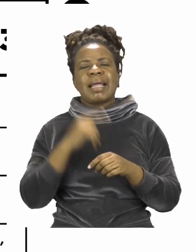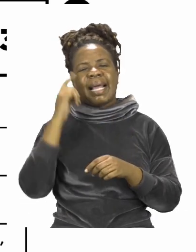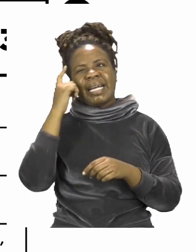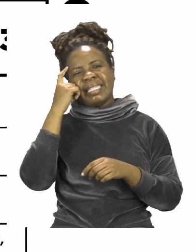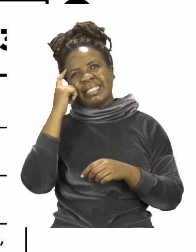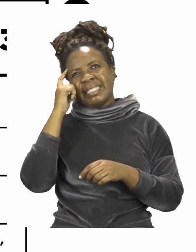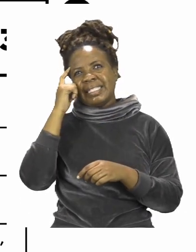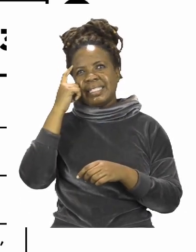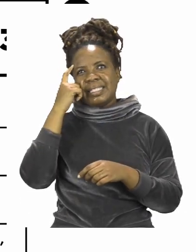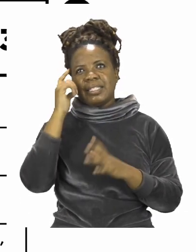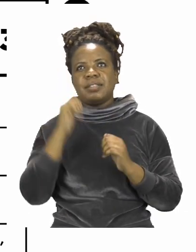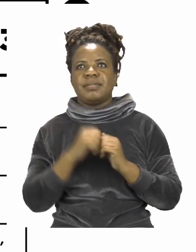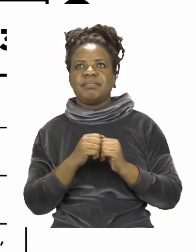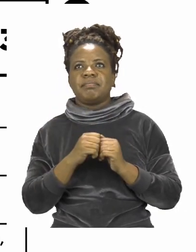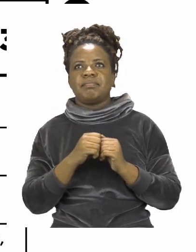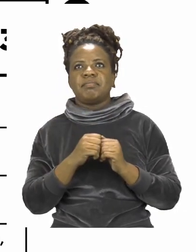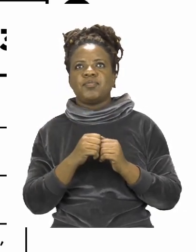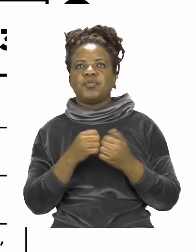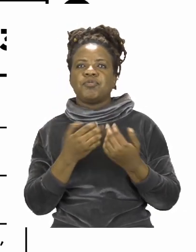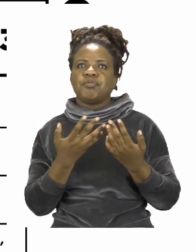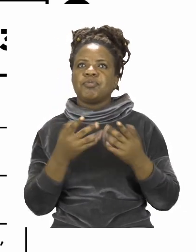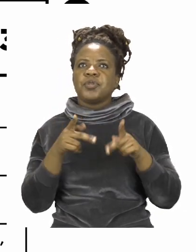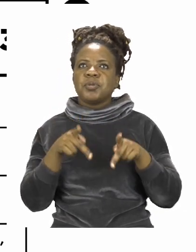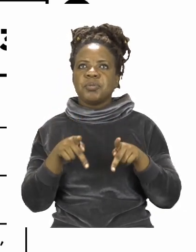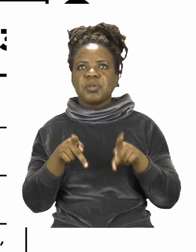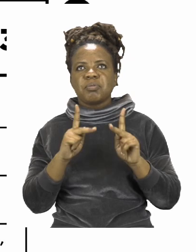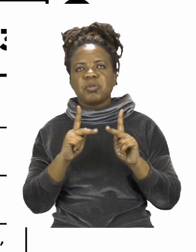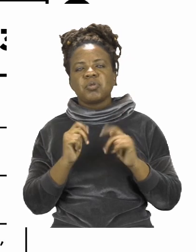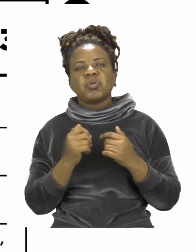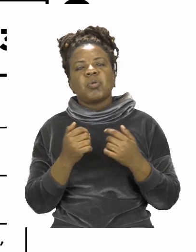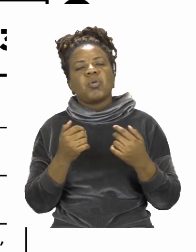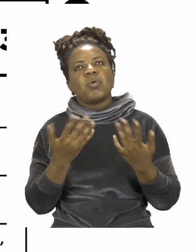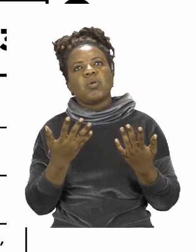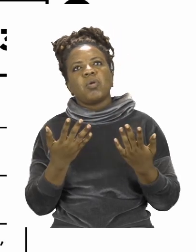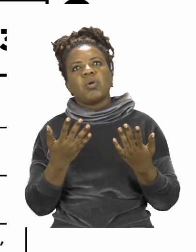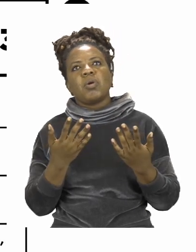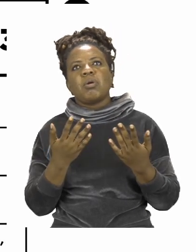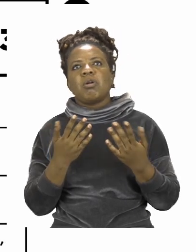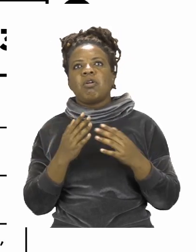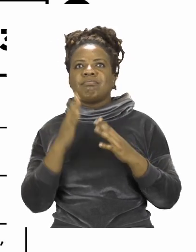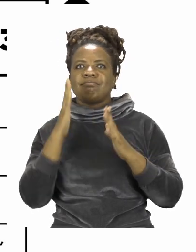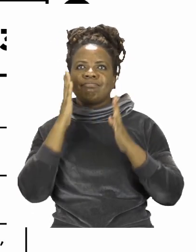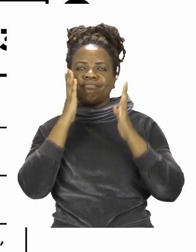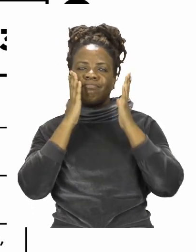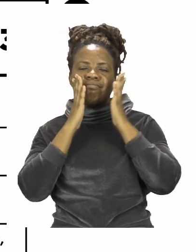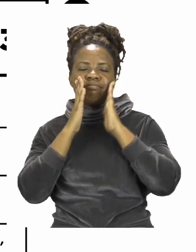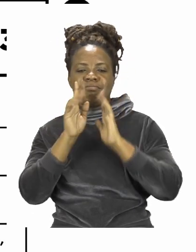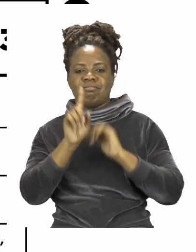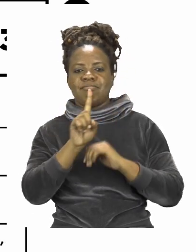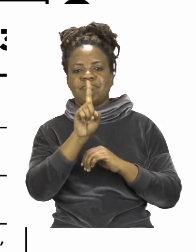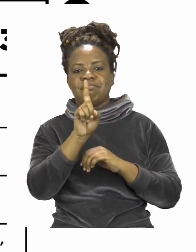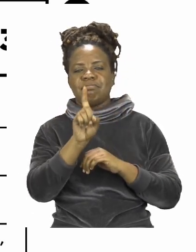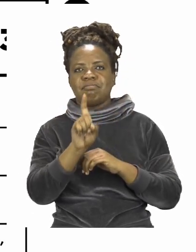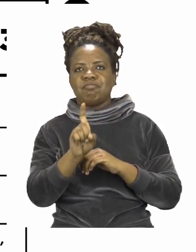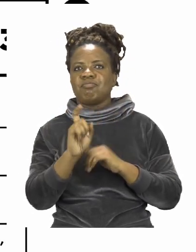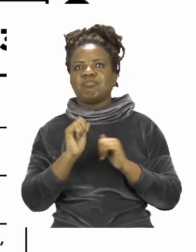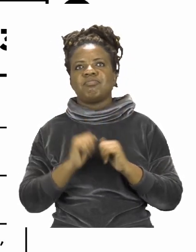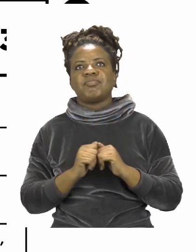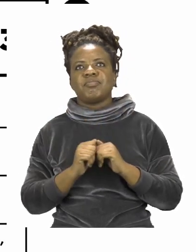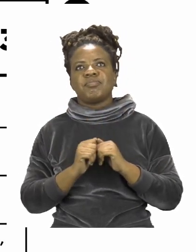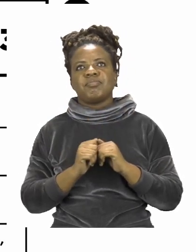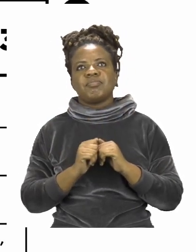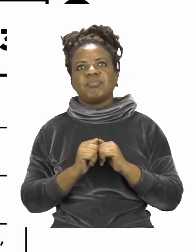astonishment or even permission, as well as a polite request. When we use the